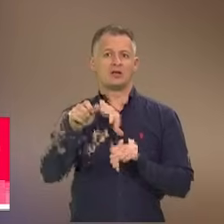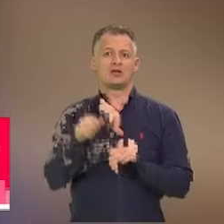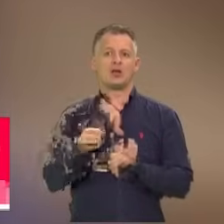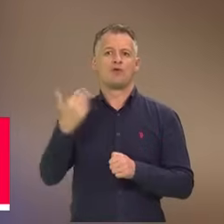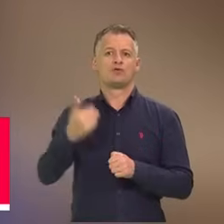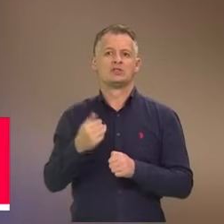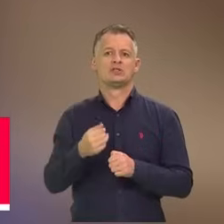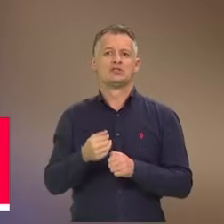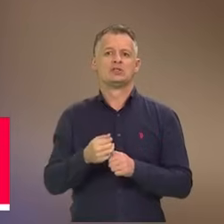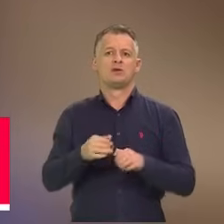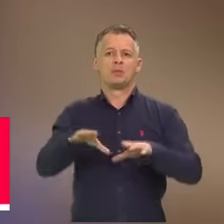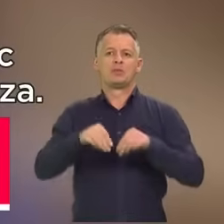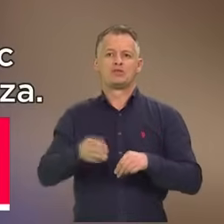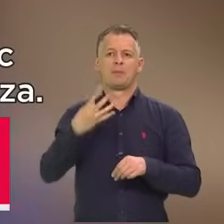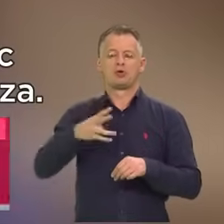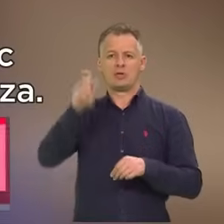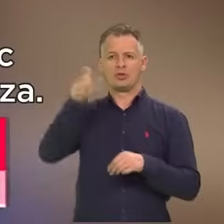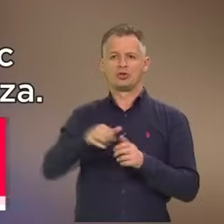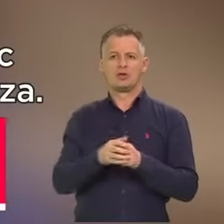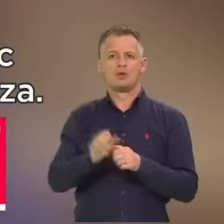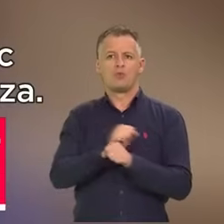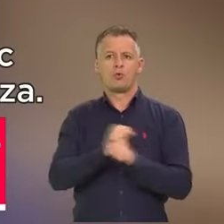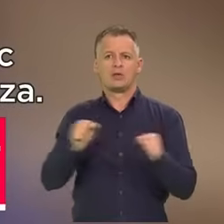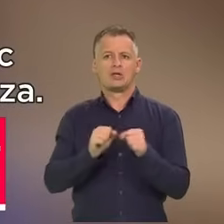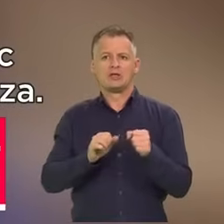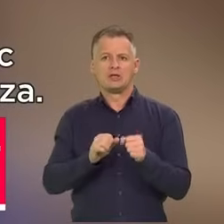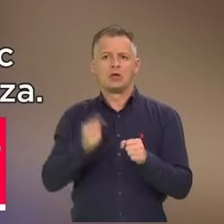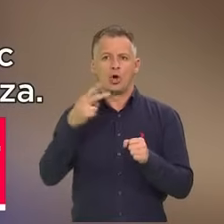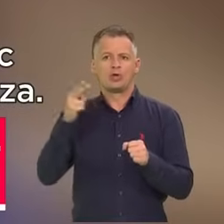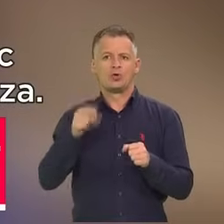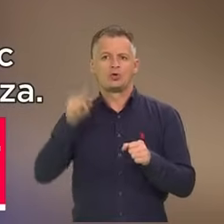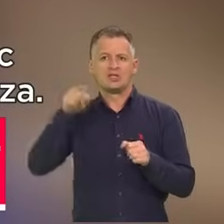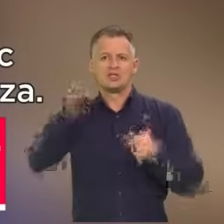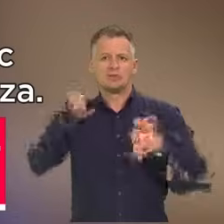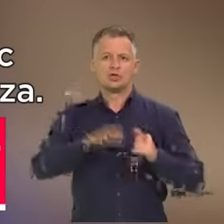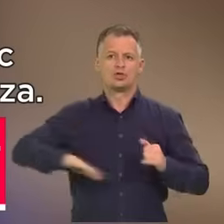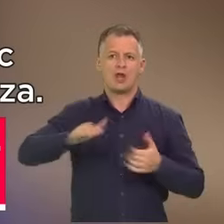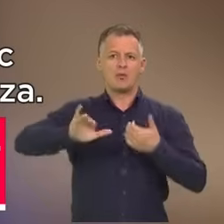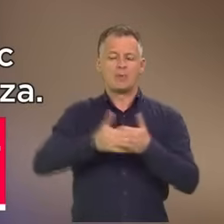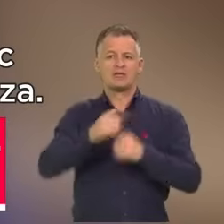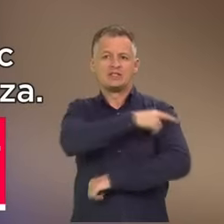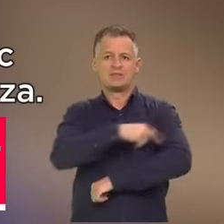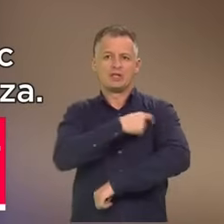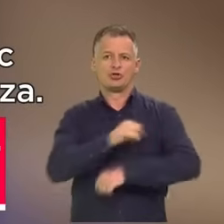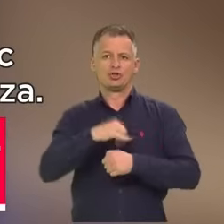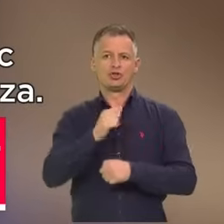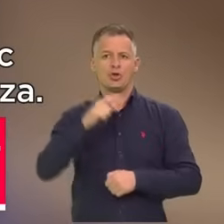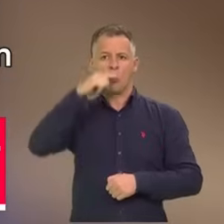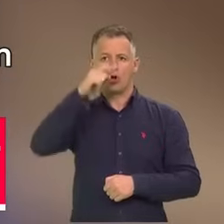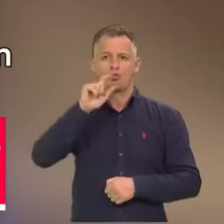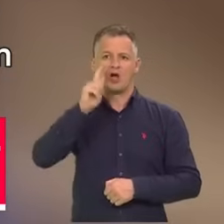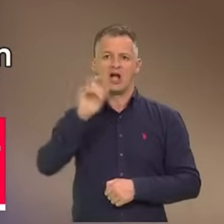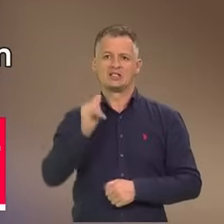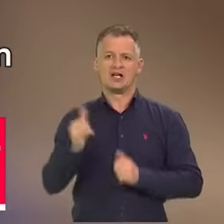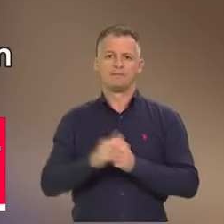400 wounded from the intense bombing that's been going on in areas close to the hospital and in